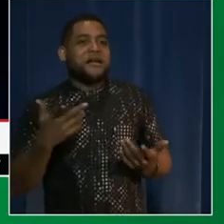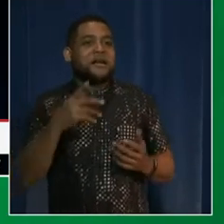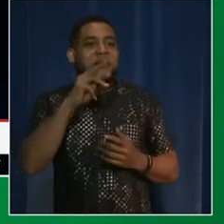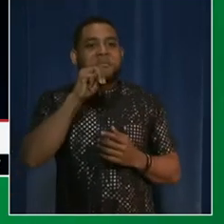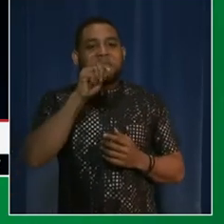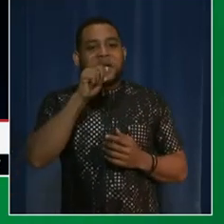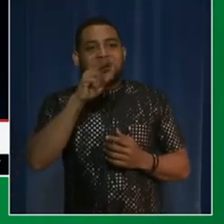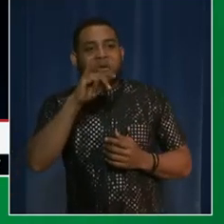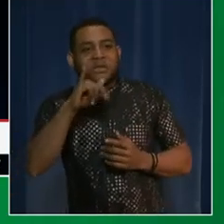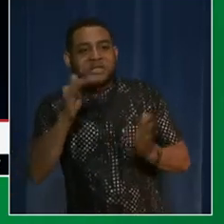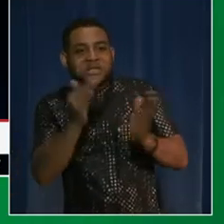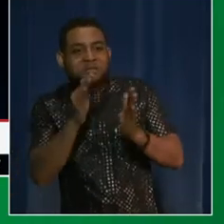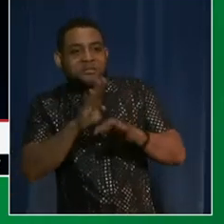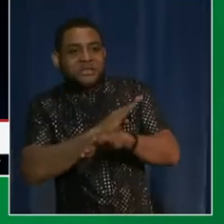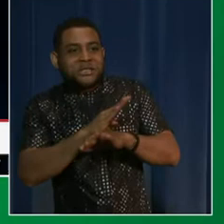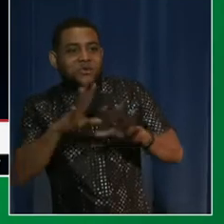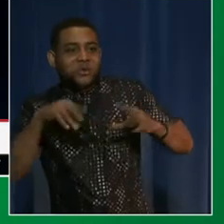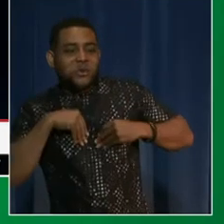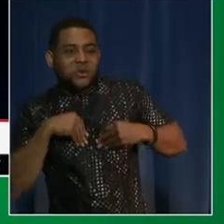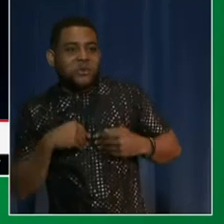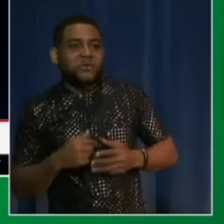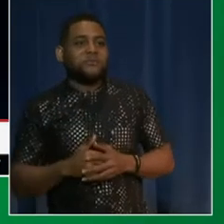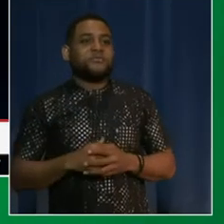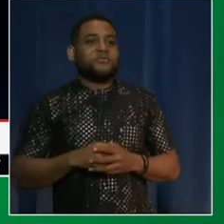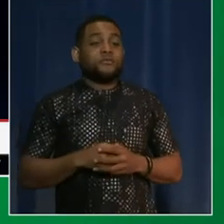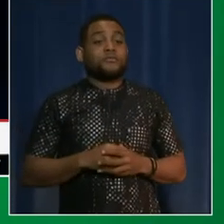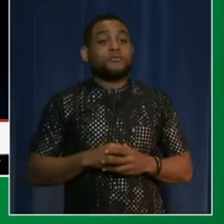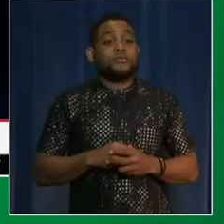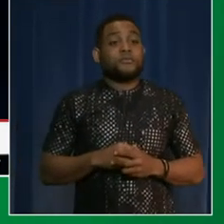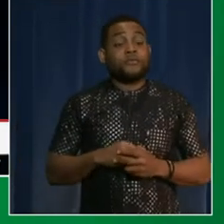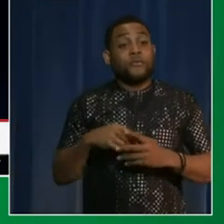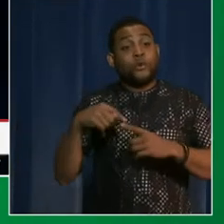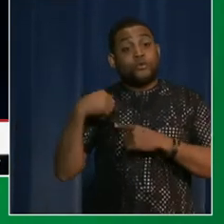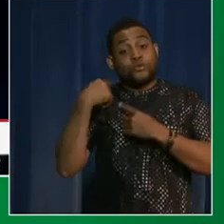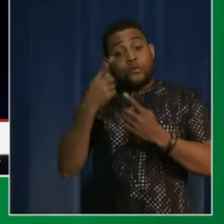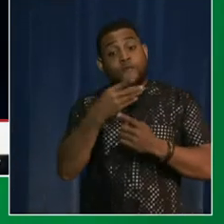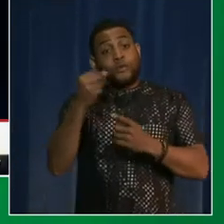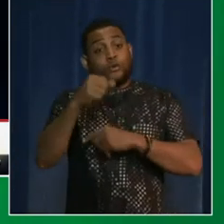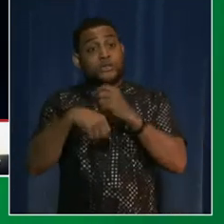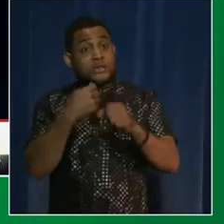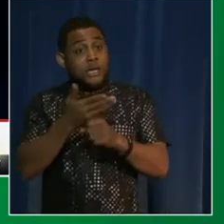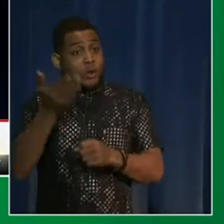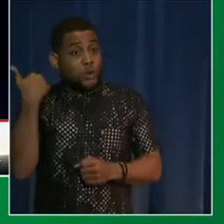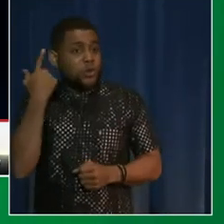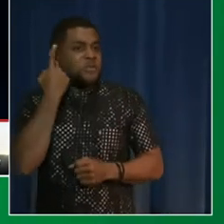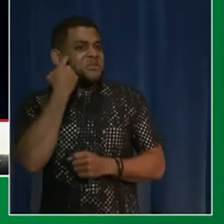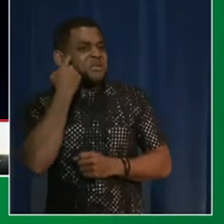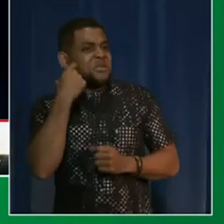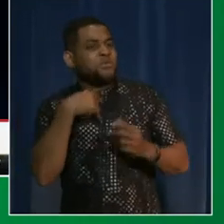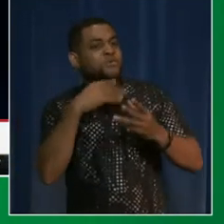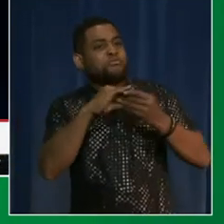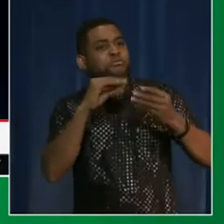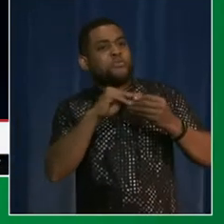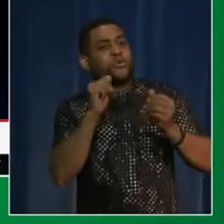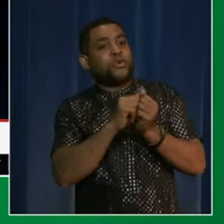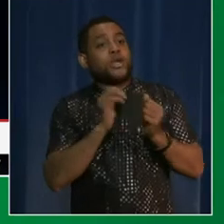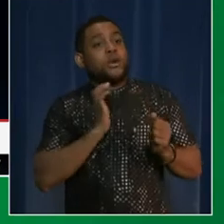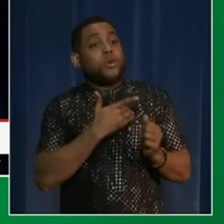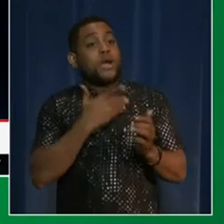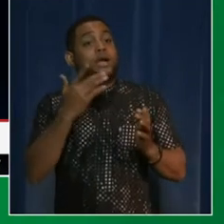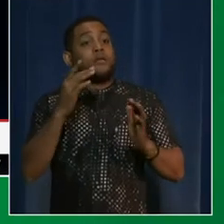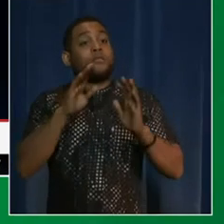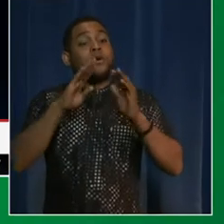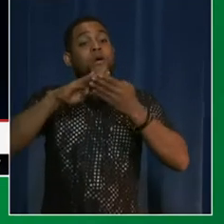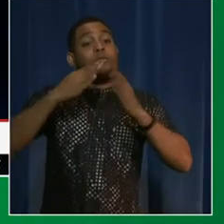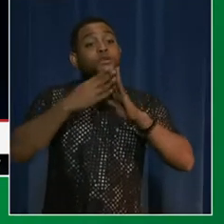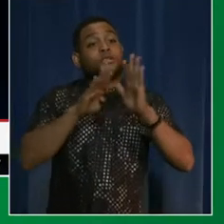And after a series of conversations a few years ago that I had with minority developers here in the District of Columbia about the challenges that